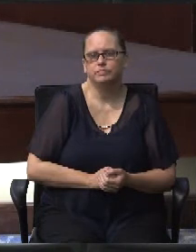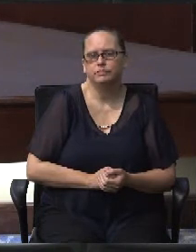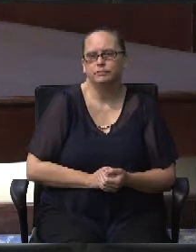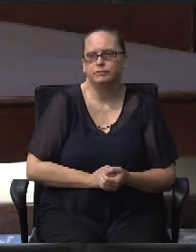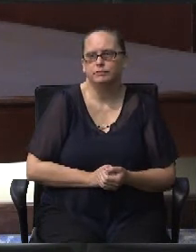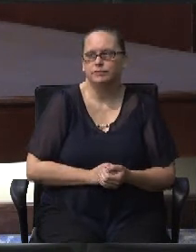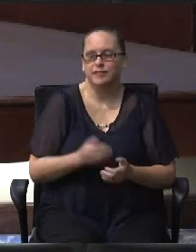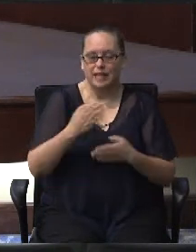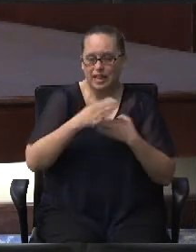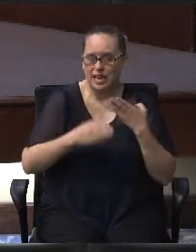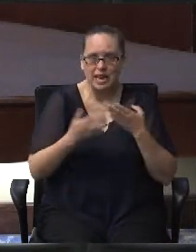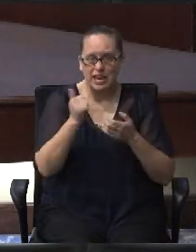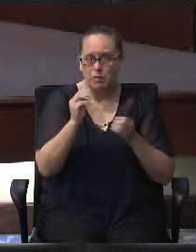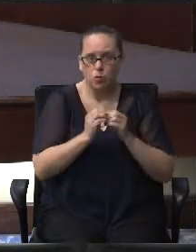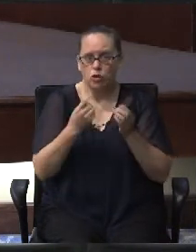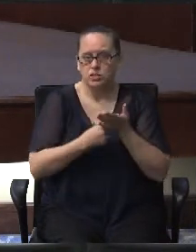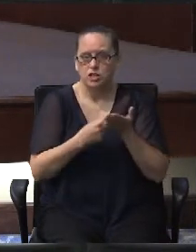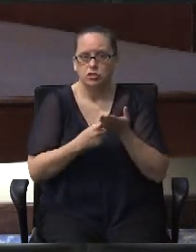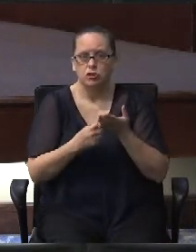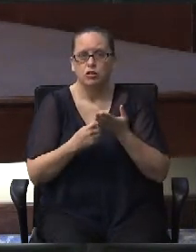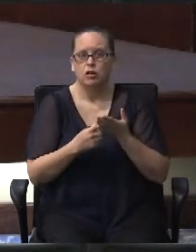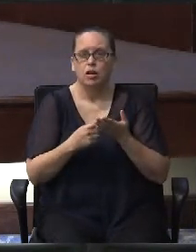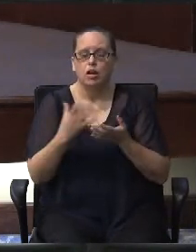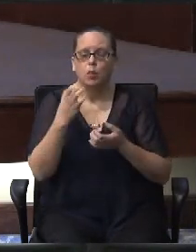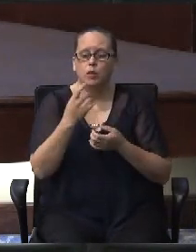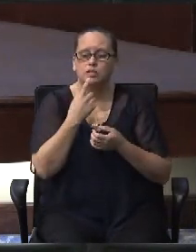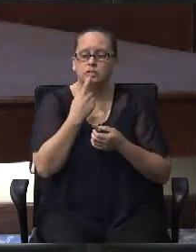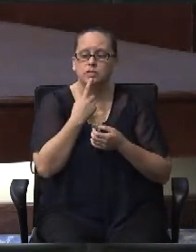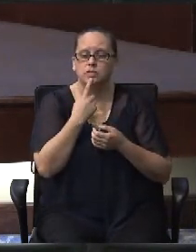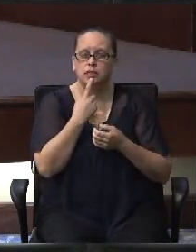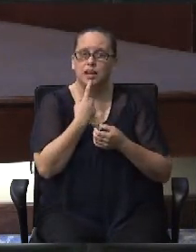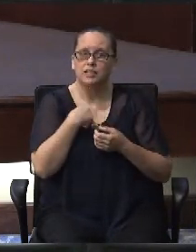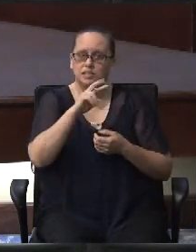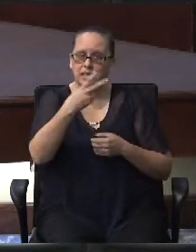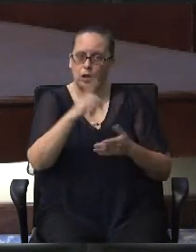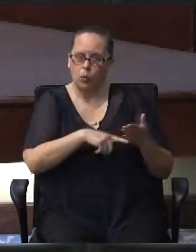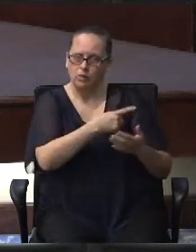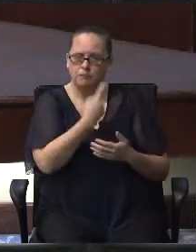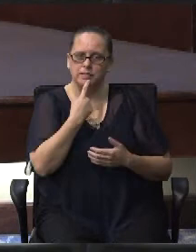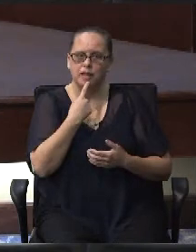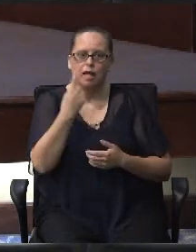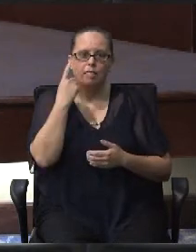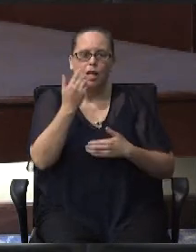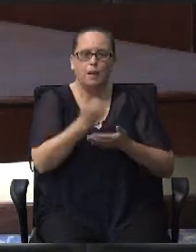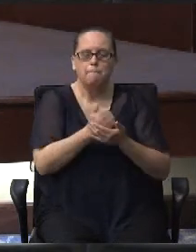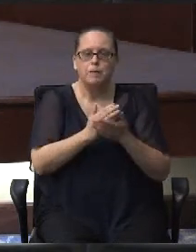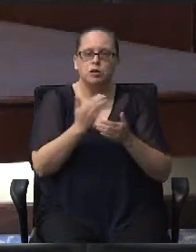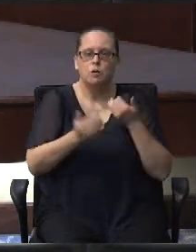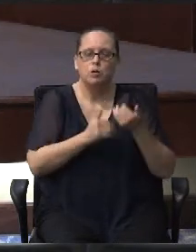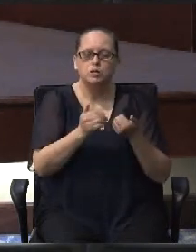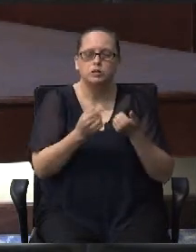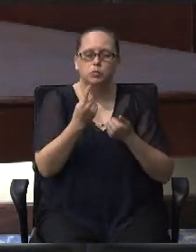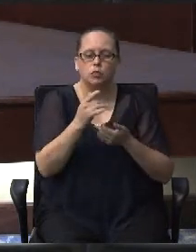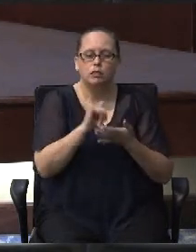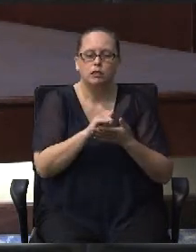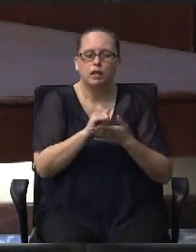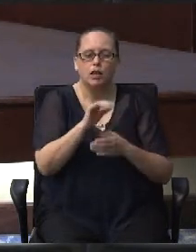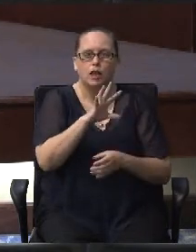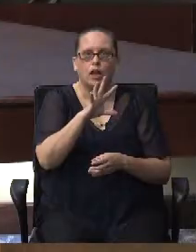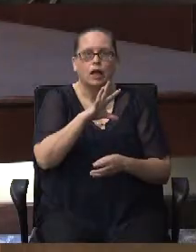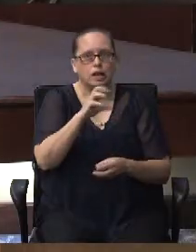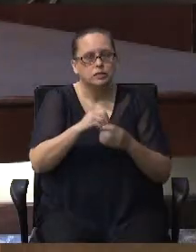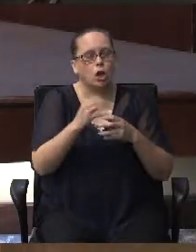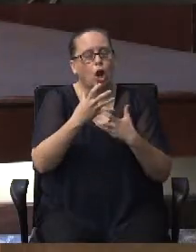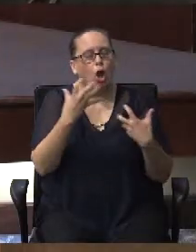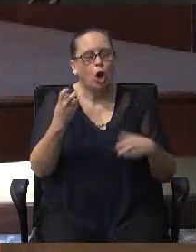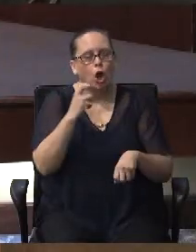Any other discussion? I'll just echo what's been said. I think the budget process is one that entails much hard